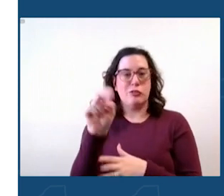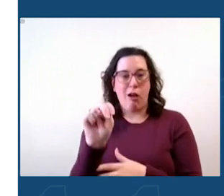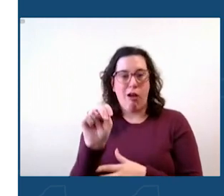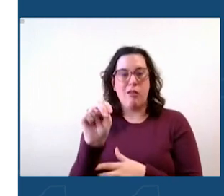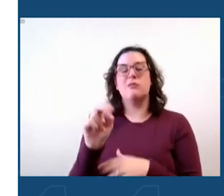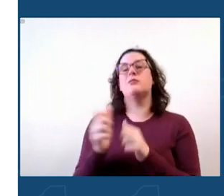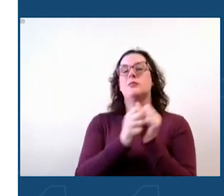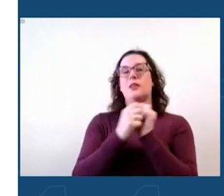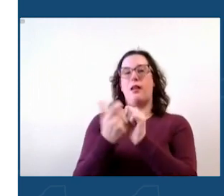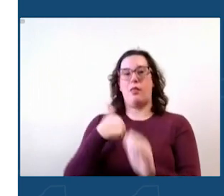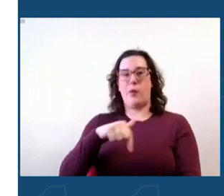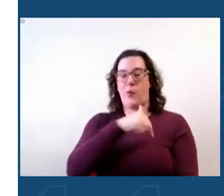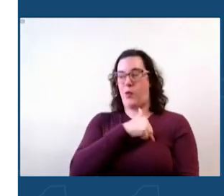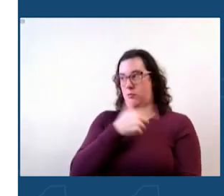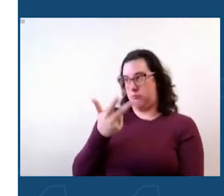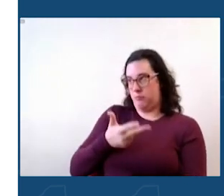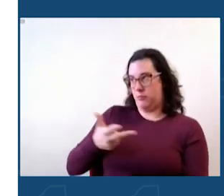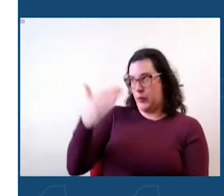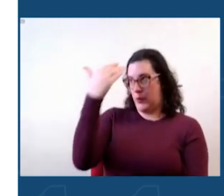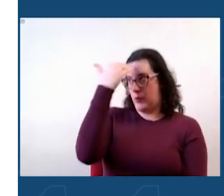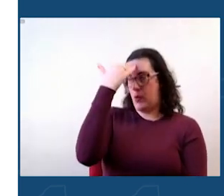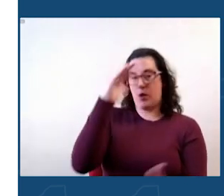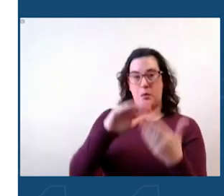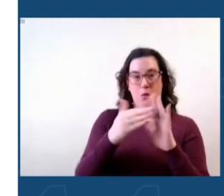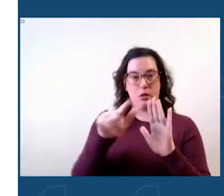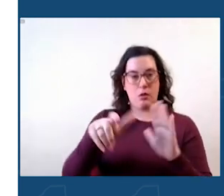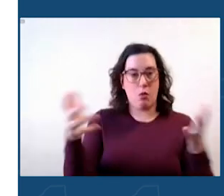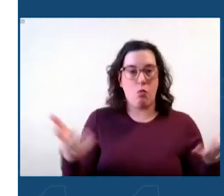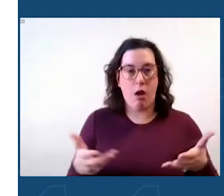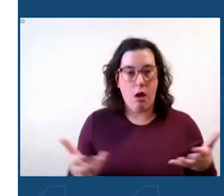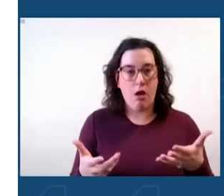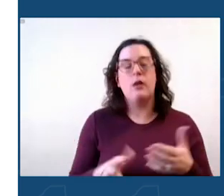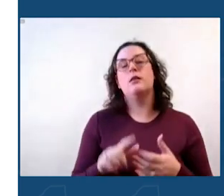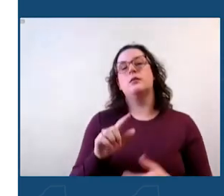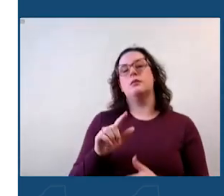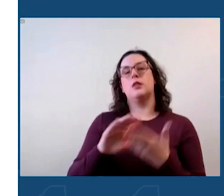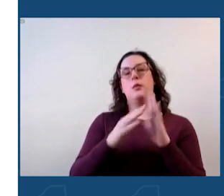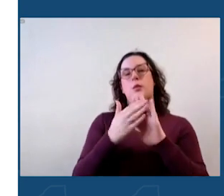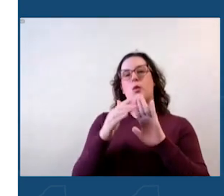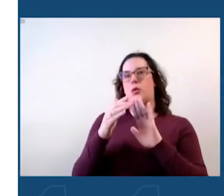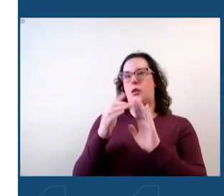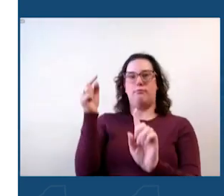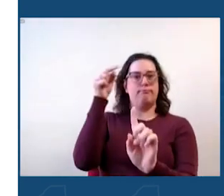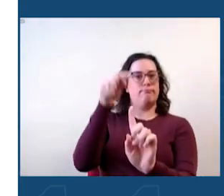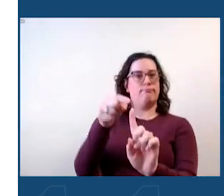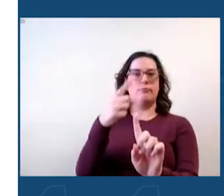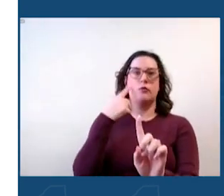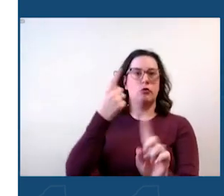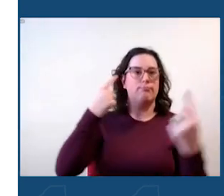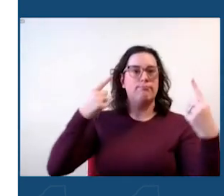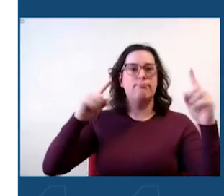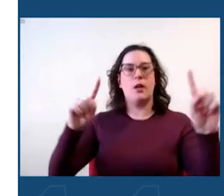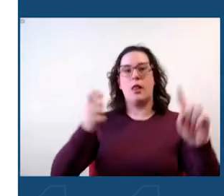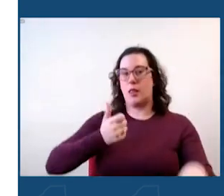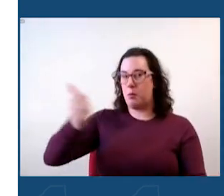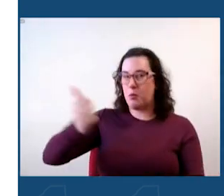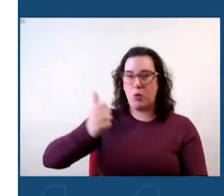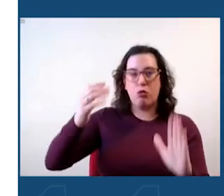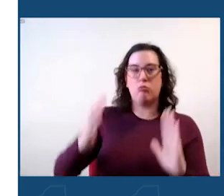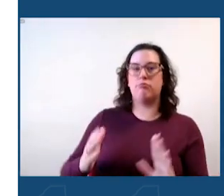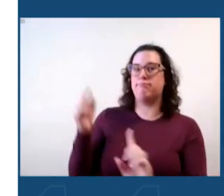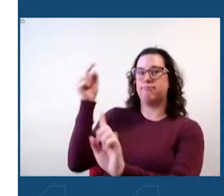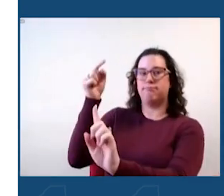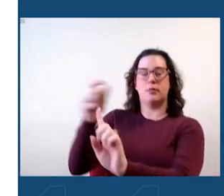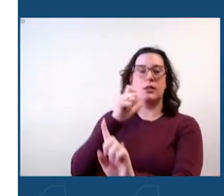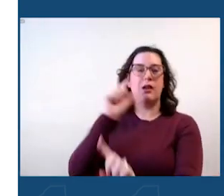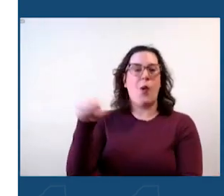we knew what this community needed. The community is what it's all about. The commuters are what it's all about. It's not about